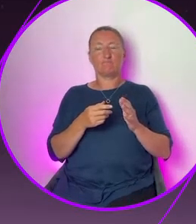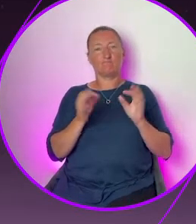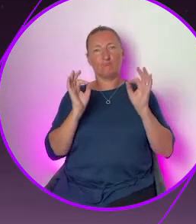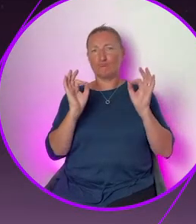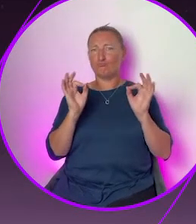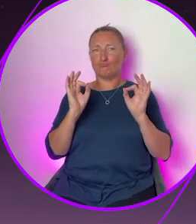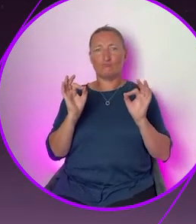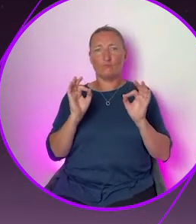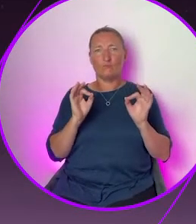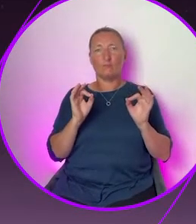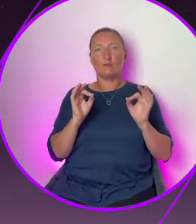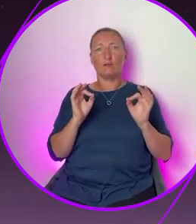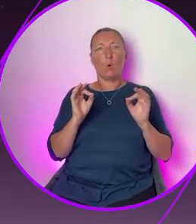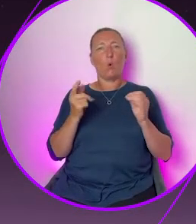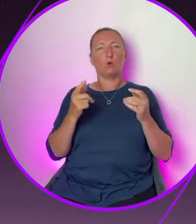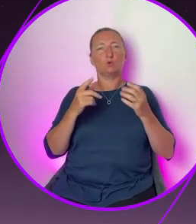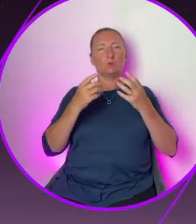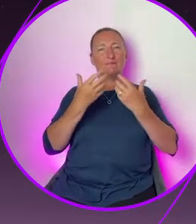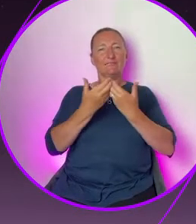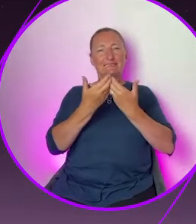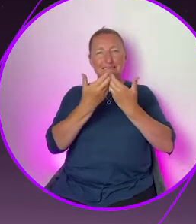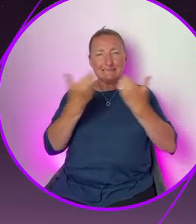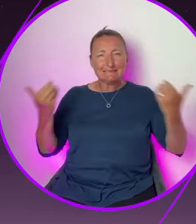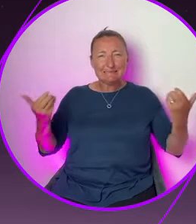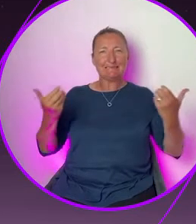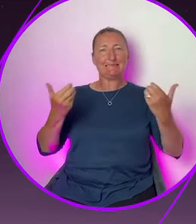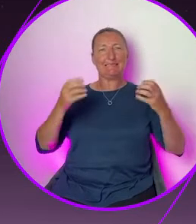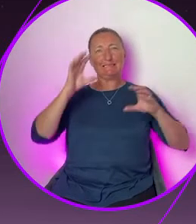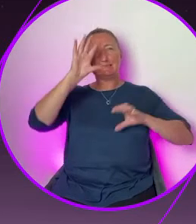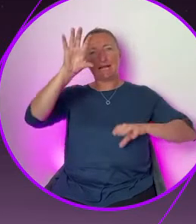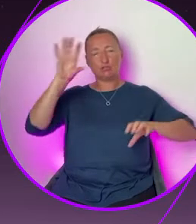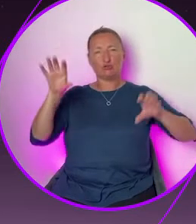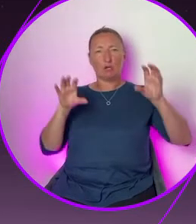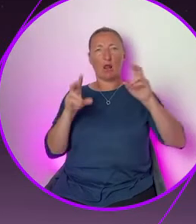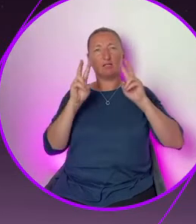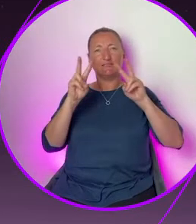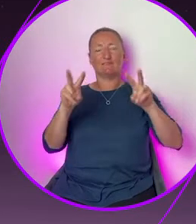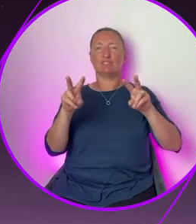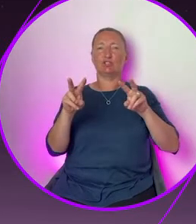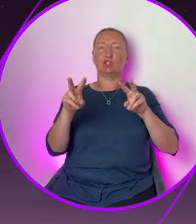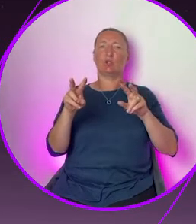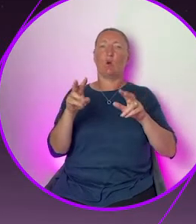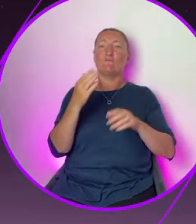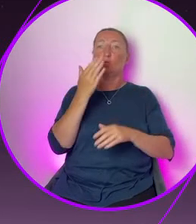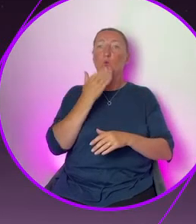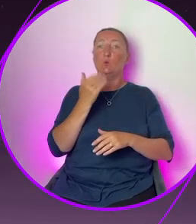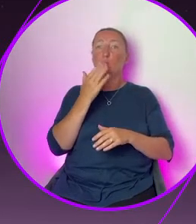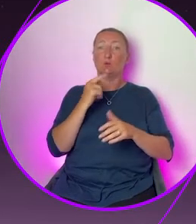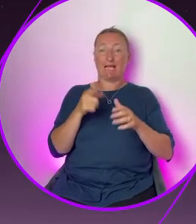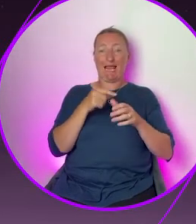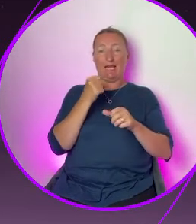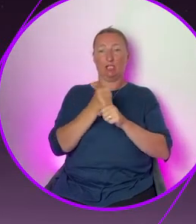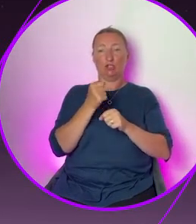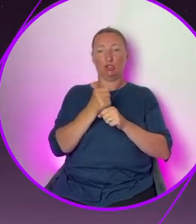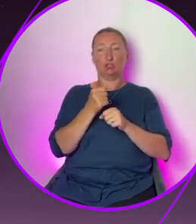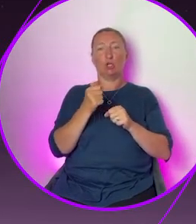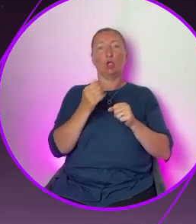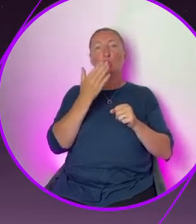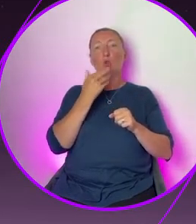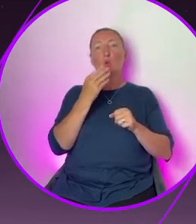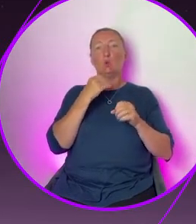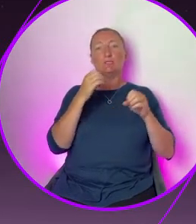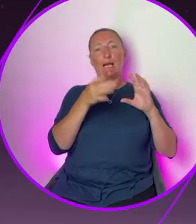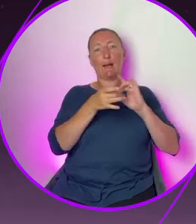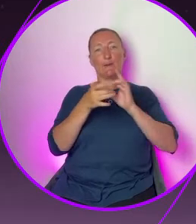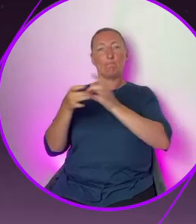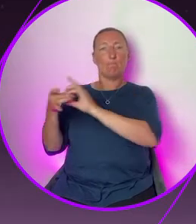Or the more decentralized vision of value distribution and user agency that is fueled by the blockchain industry.